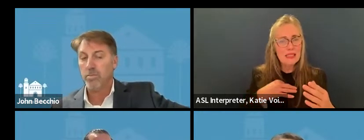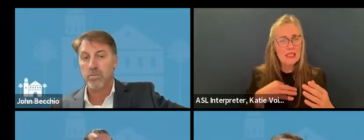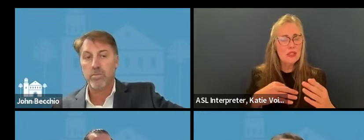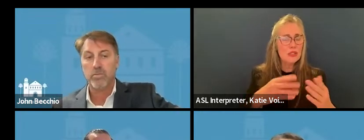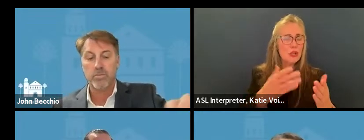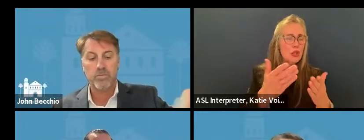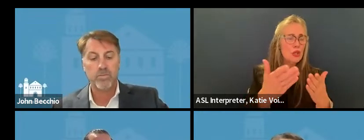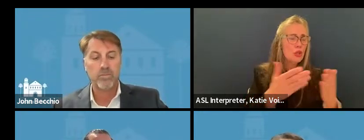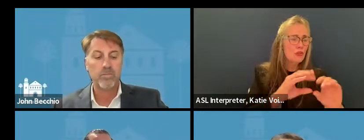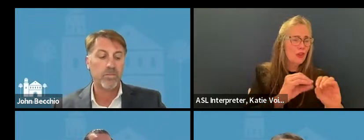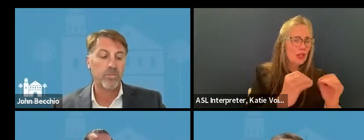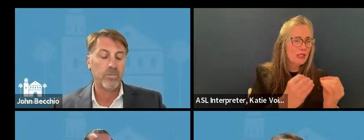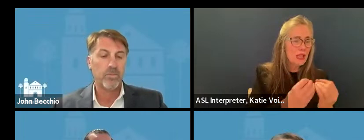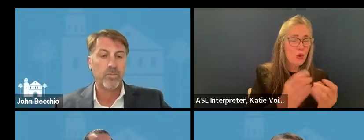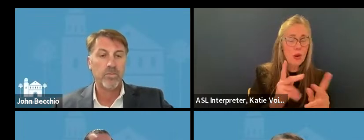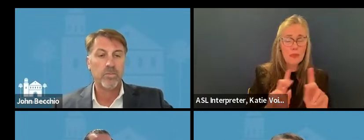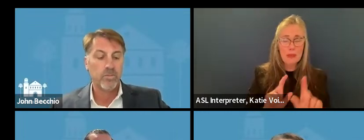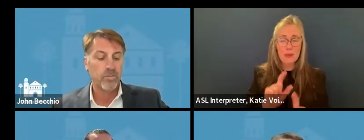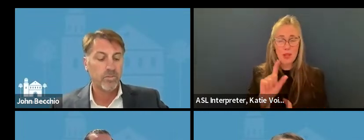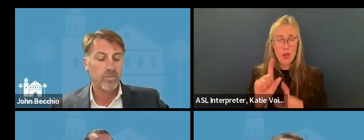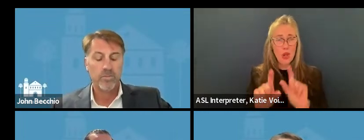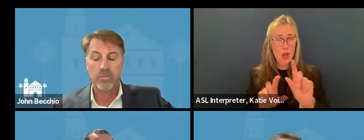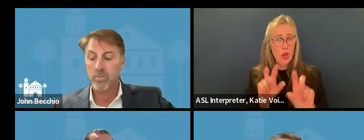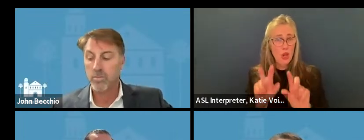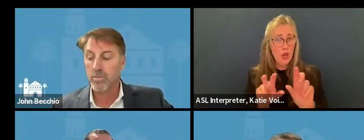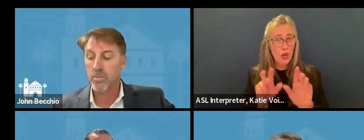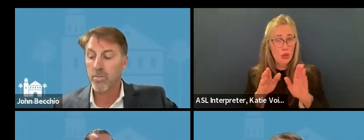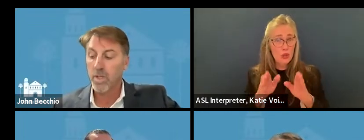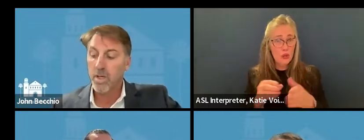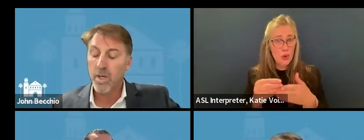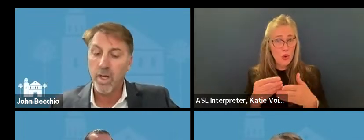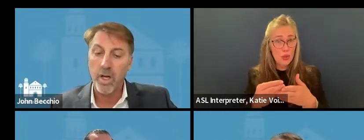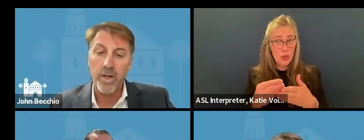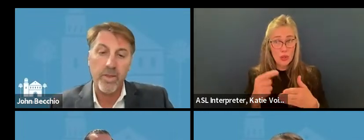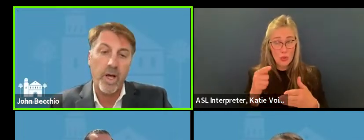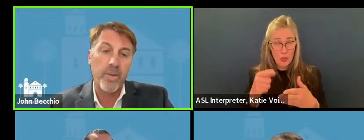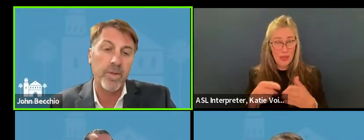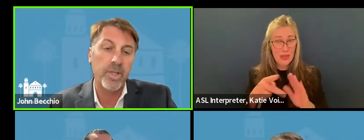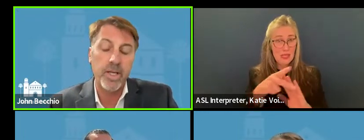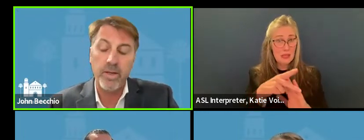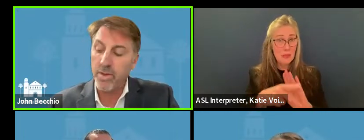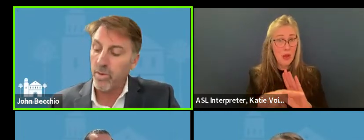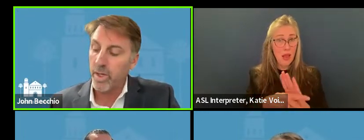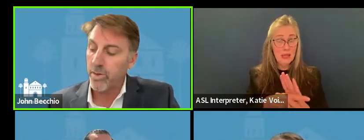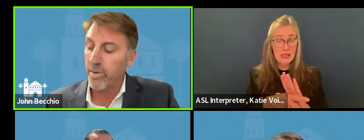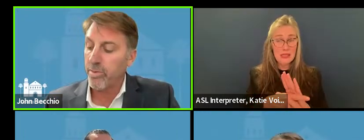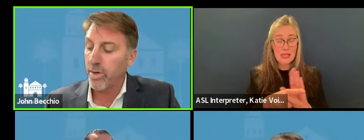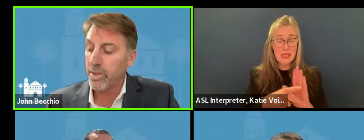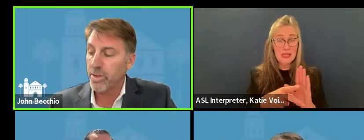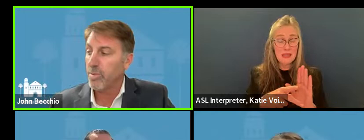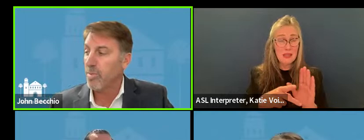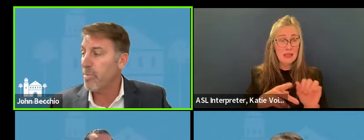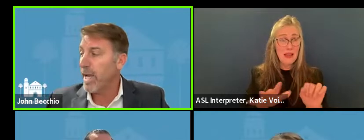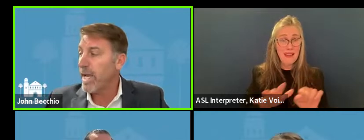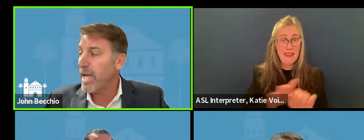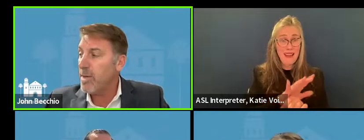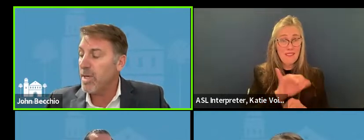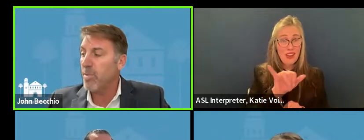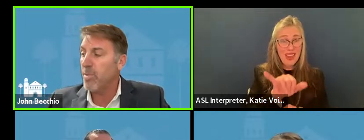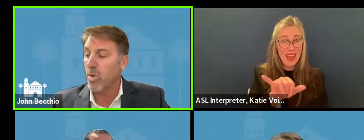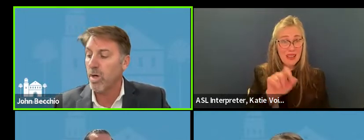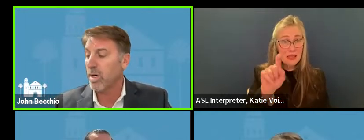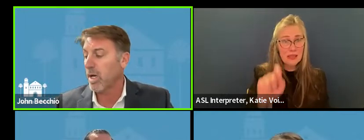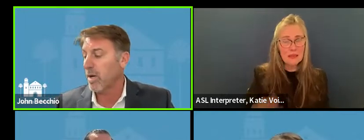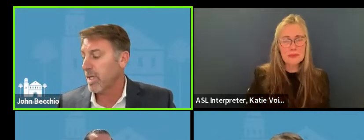donors, will this policy also cover that as well? I believe that what you're referring to may